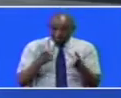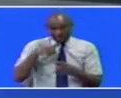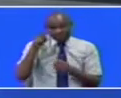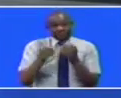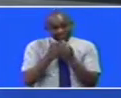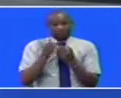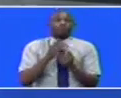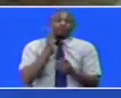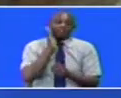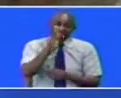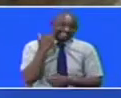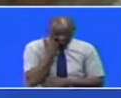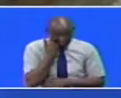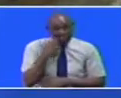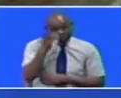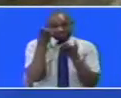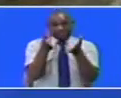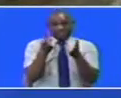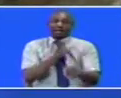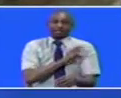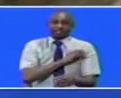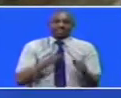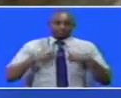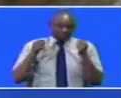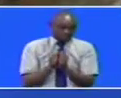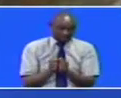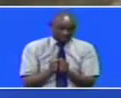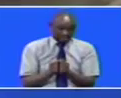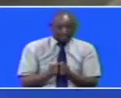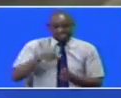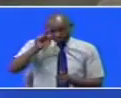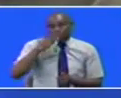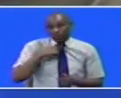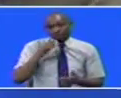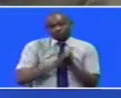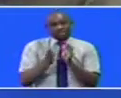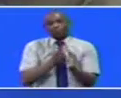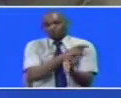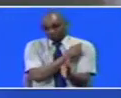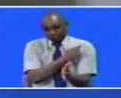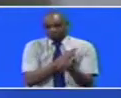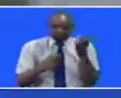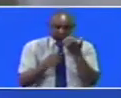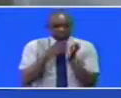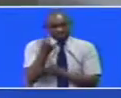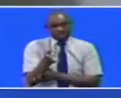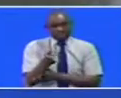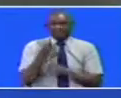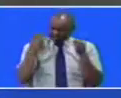sick mother, who was also able to come to Canada. Fahed plans to become a hospital technician. There are